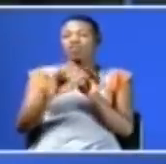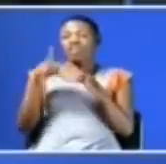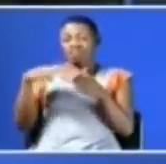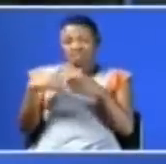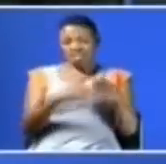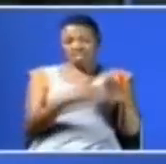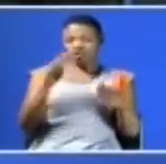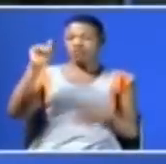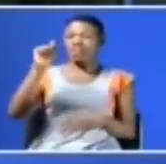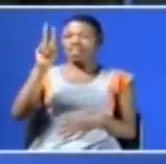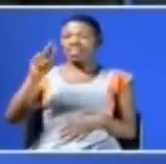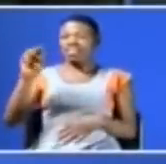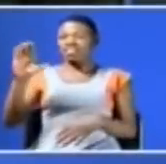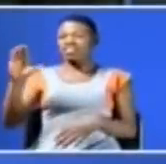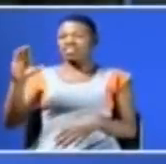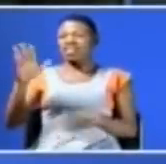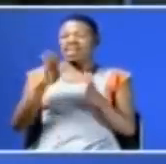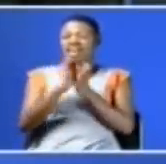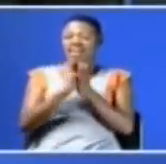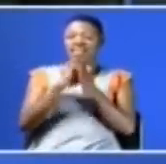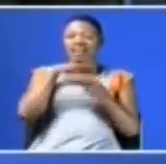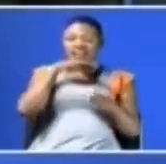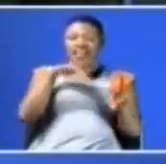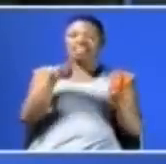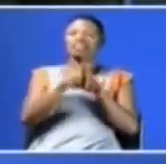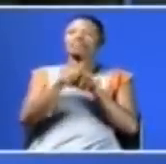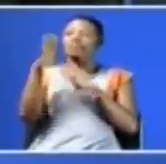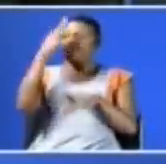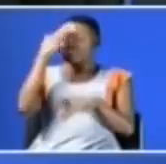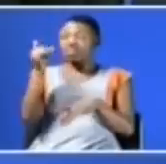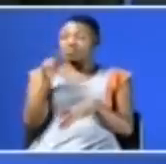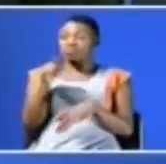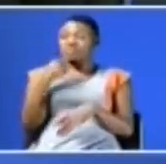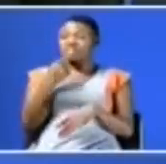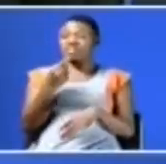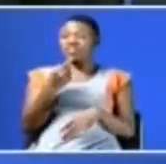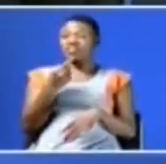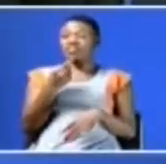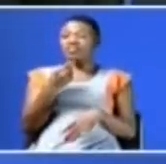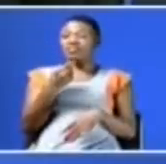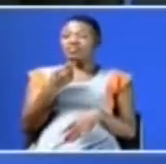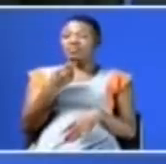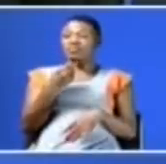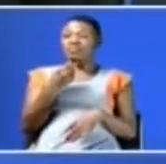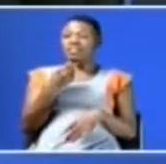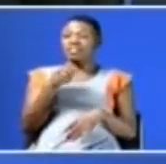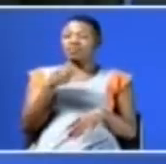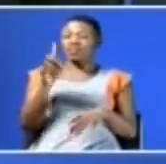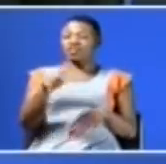ANC who are in parliament, and Raila as well. And that's the thing I'm describing as an anomaly,